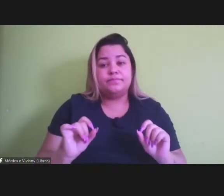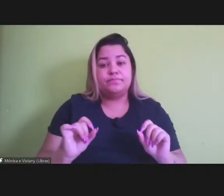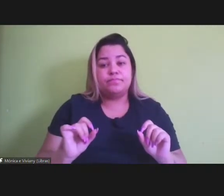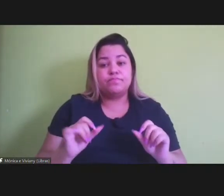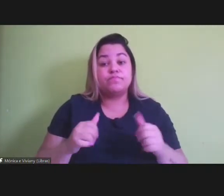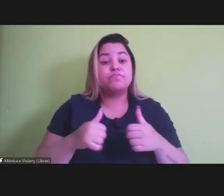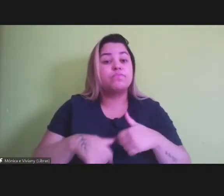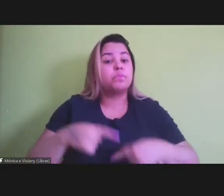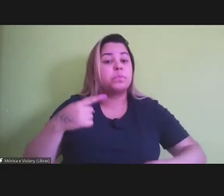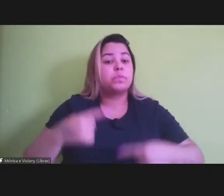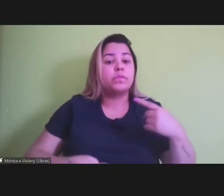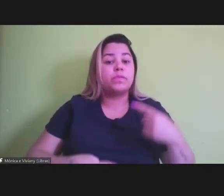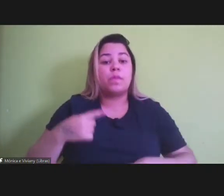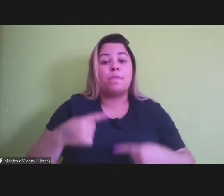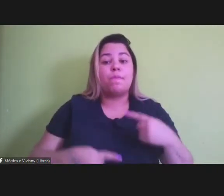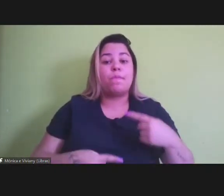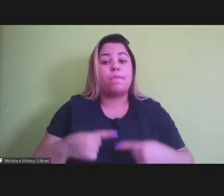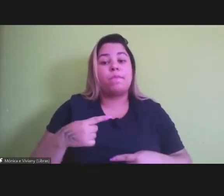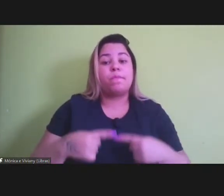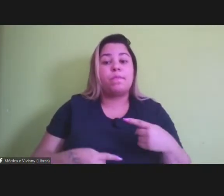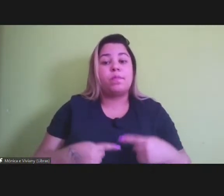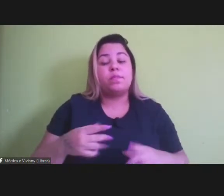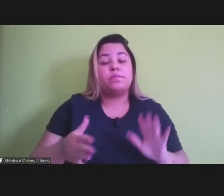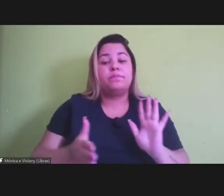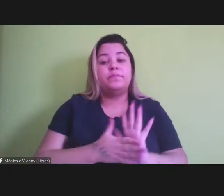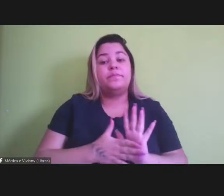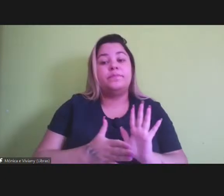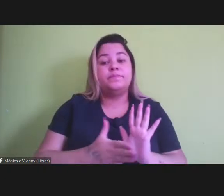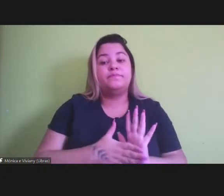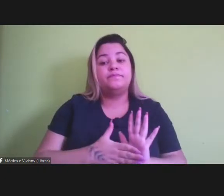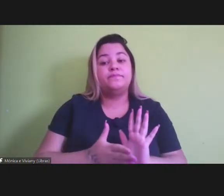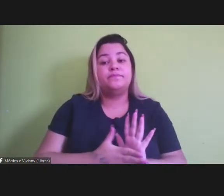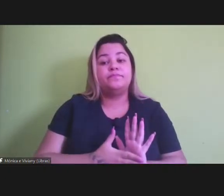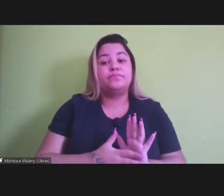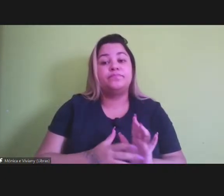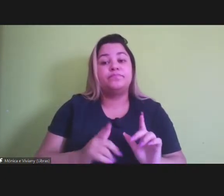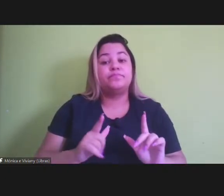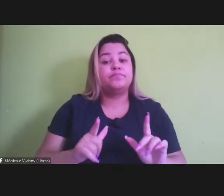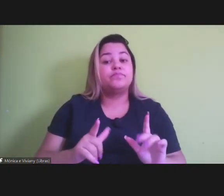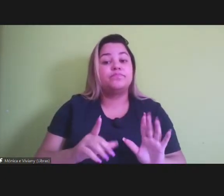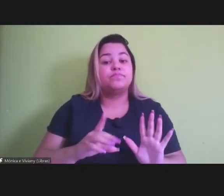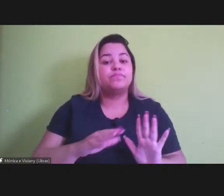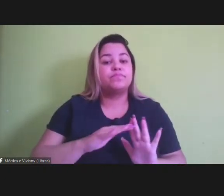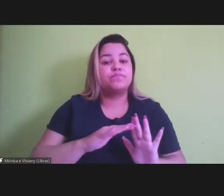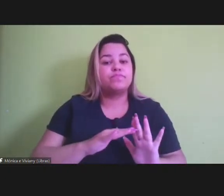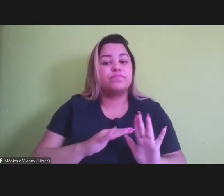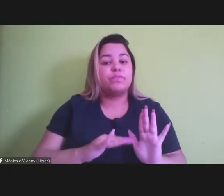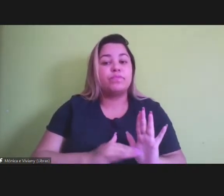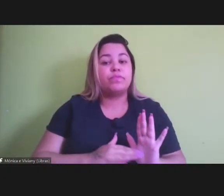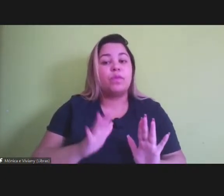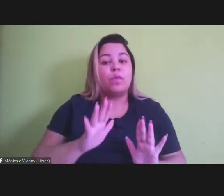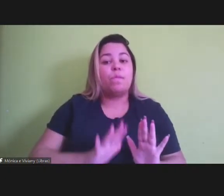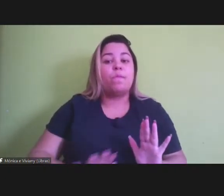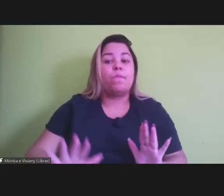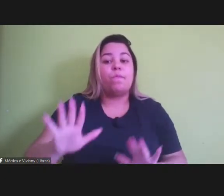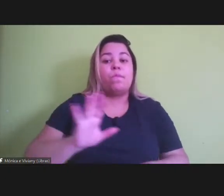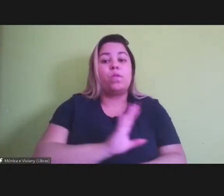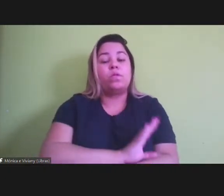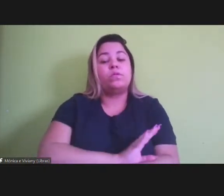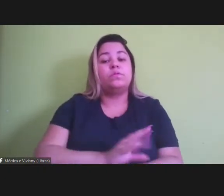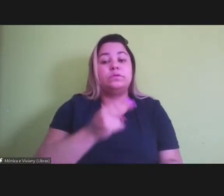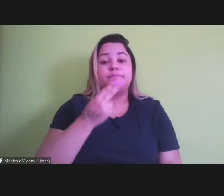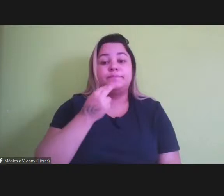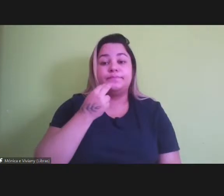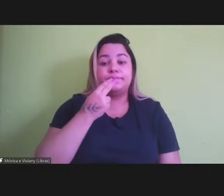chamber that is discussing the proposal to reformulate the guidelines related to